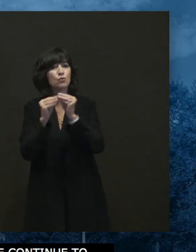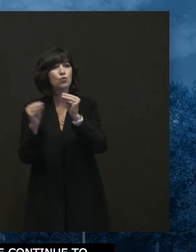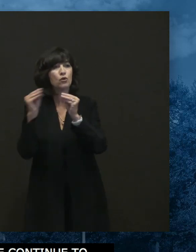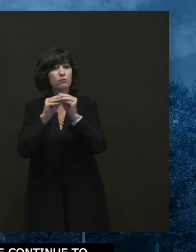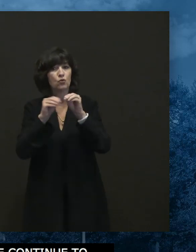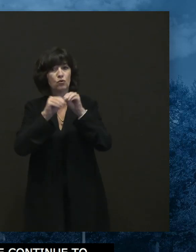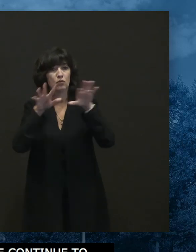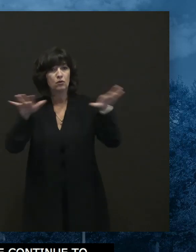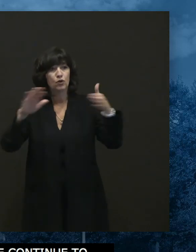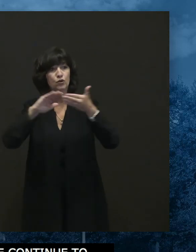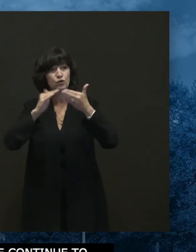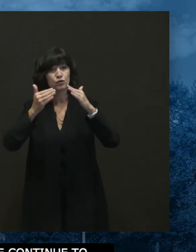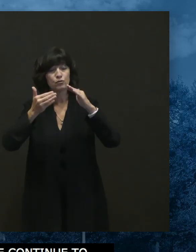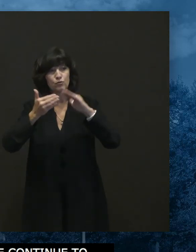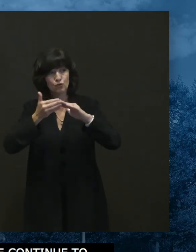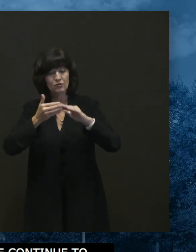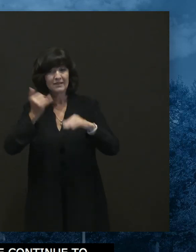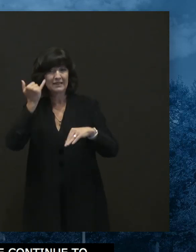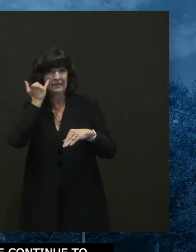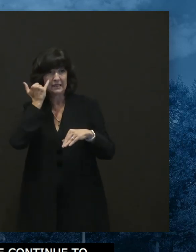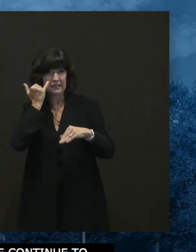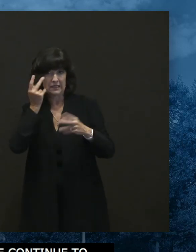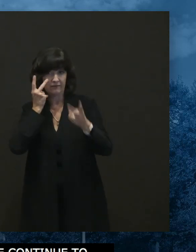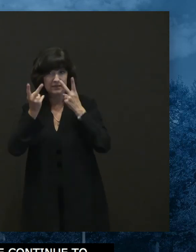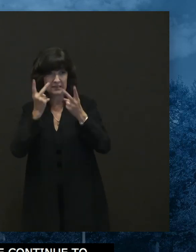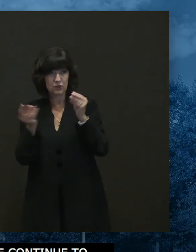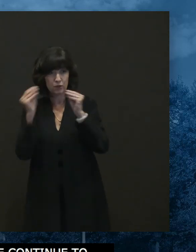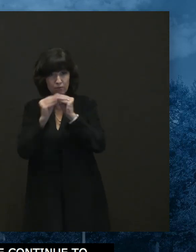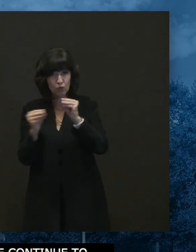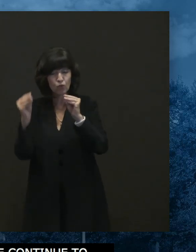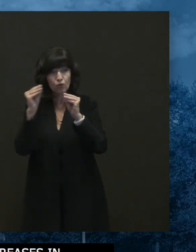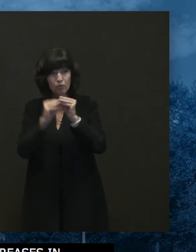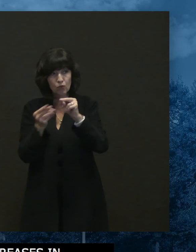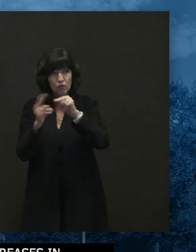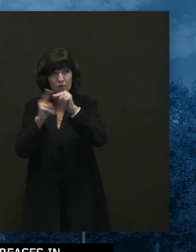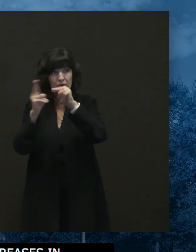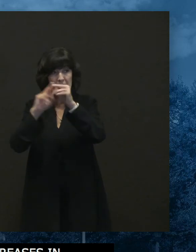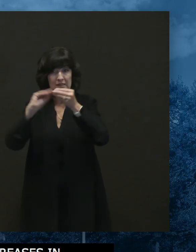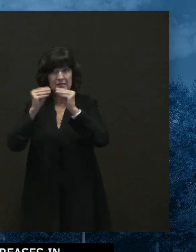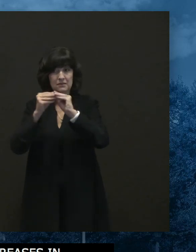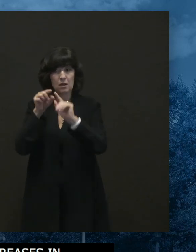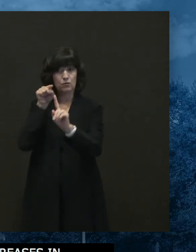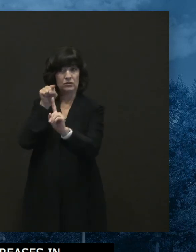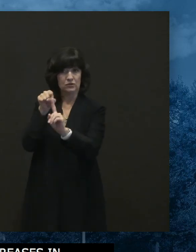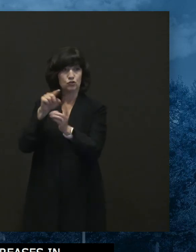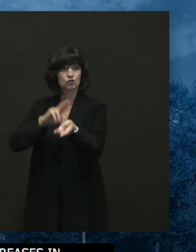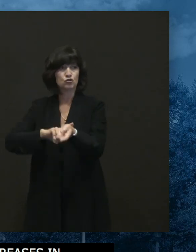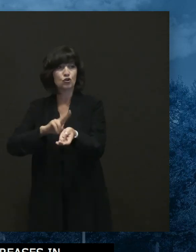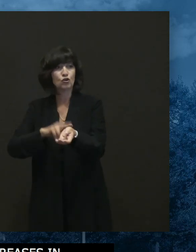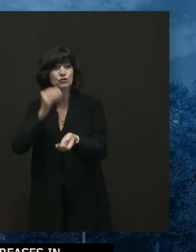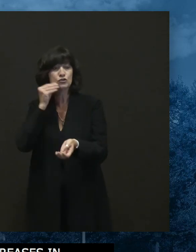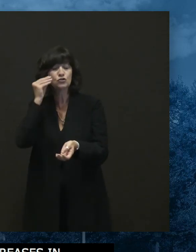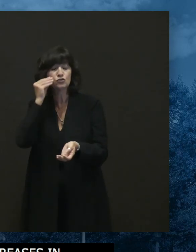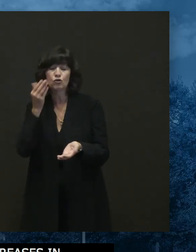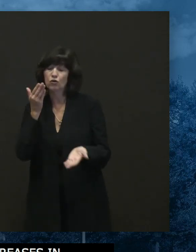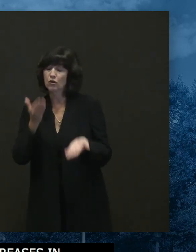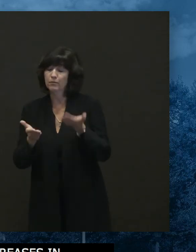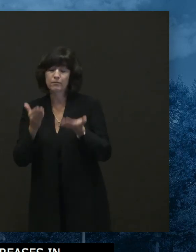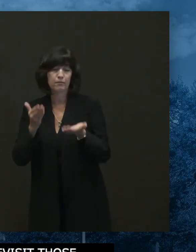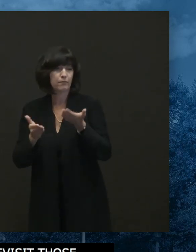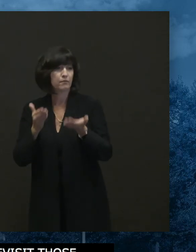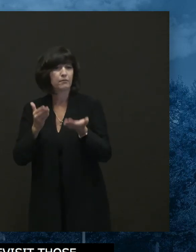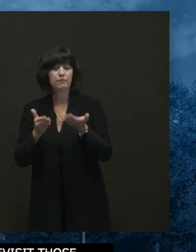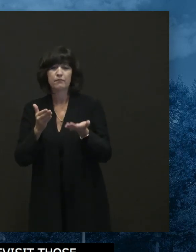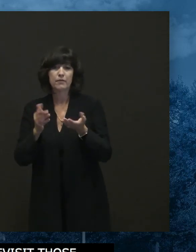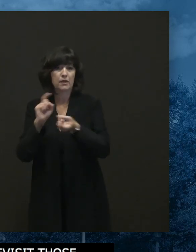outbreaks in long-term care, that we would need to revisit those indoor visitation policies, but we are not there right